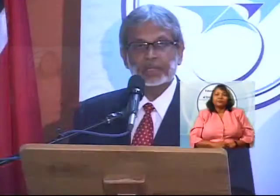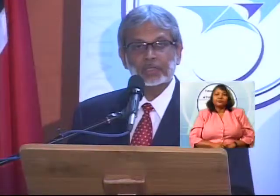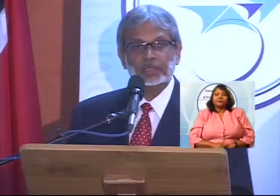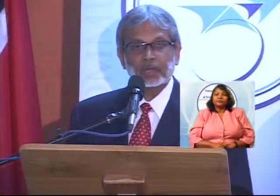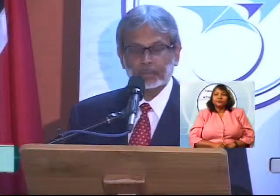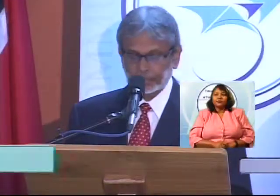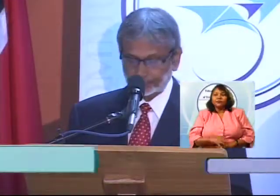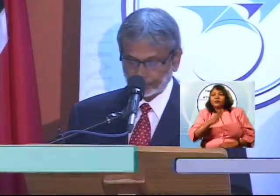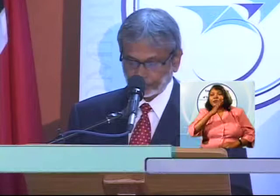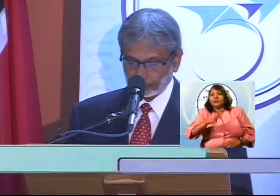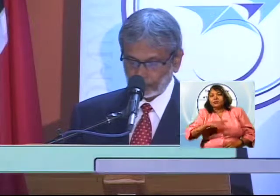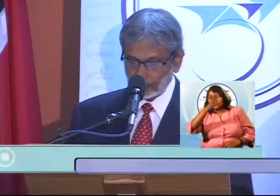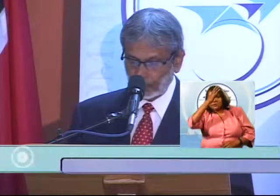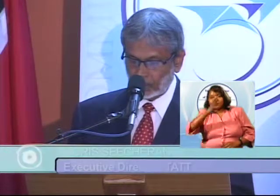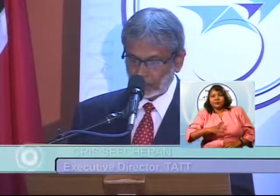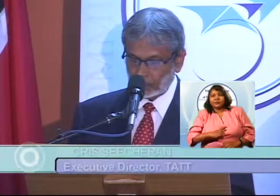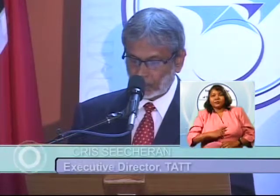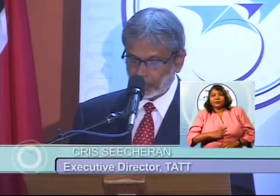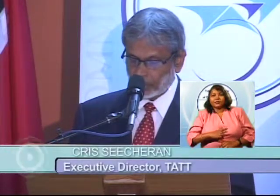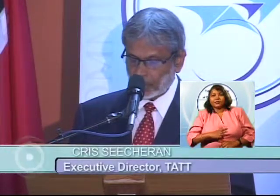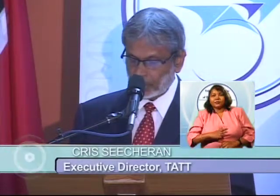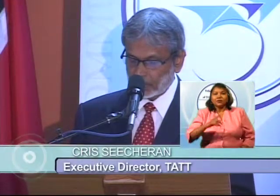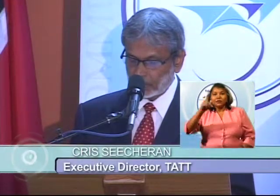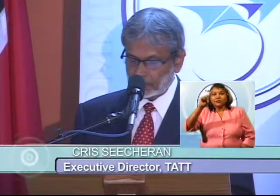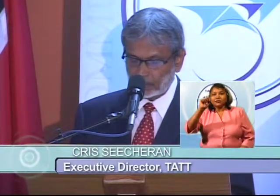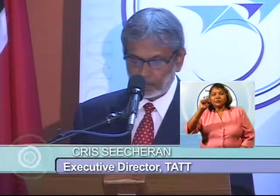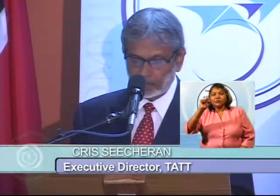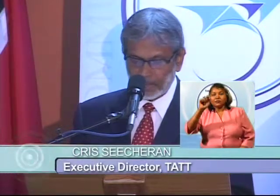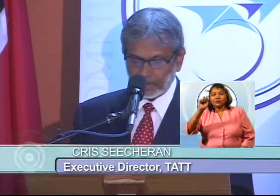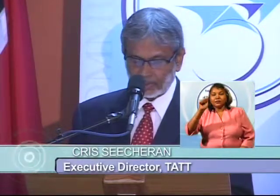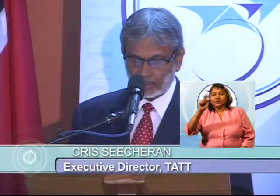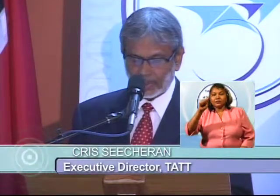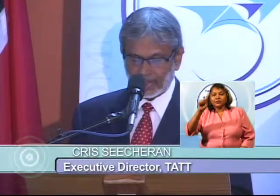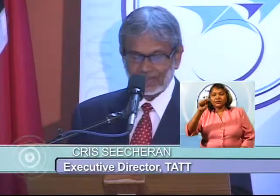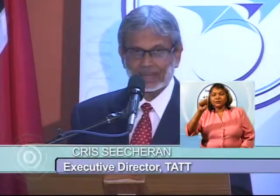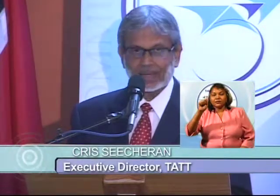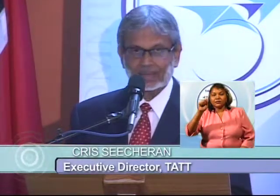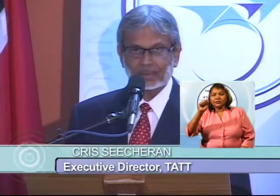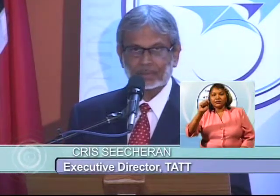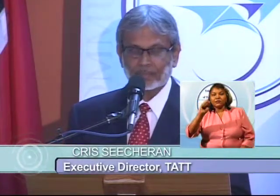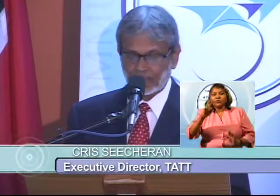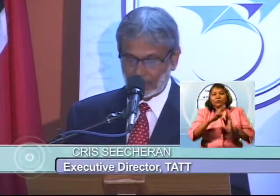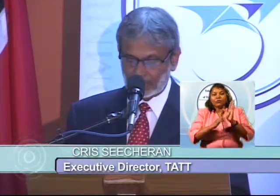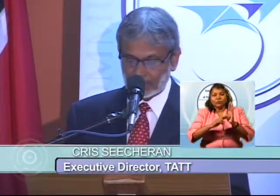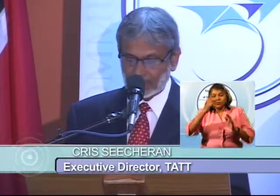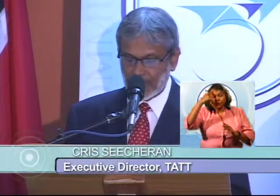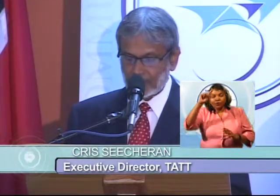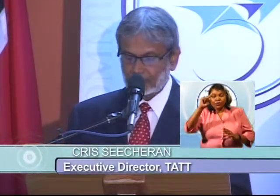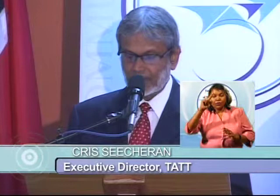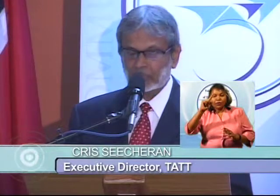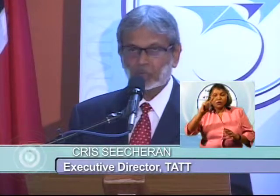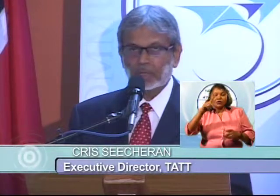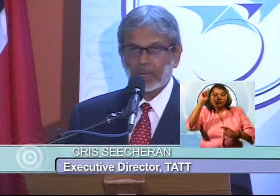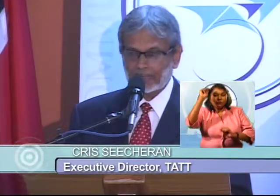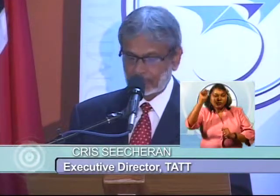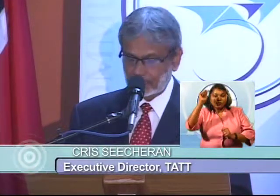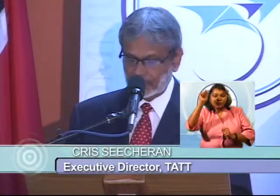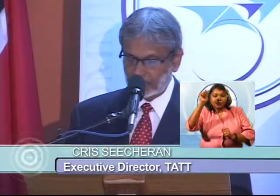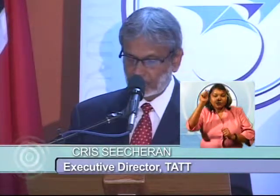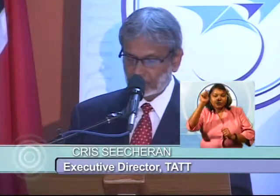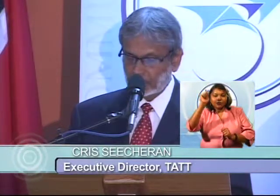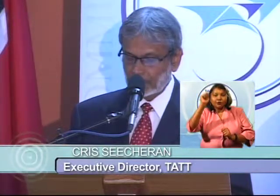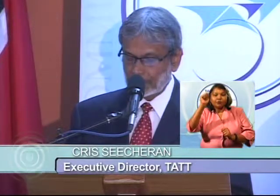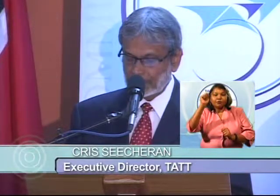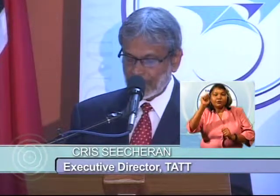Ladies and gentlemen, the authorities' regulation of the domestic broadcasting sector is guided by the Trinidad